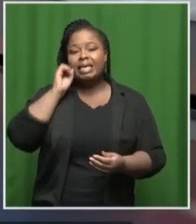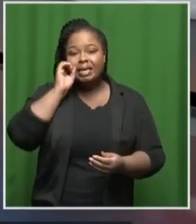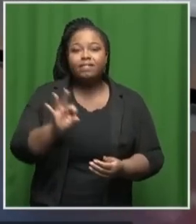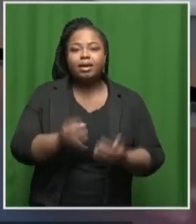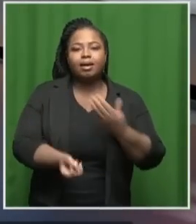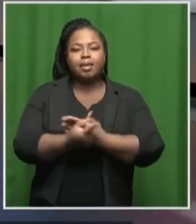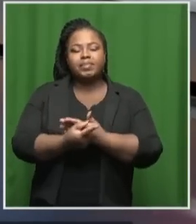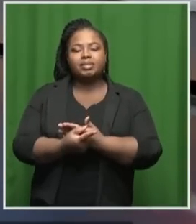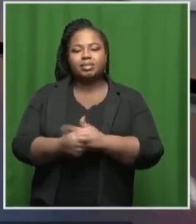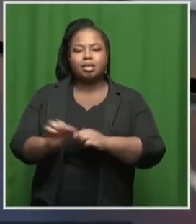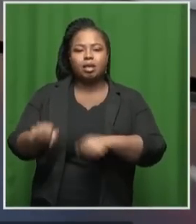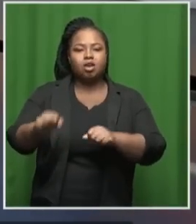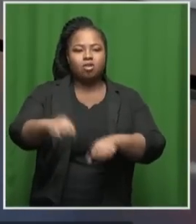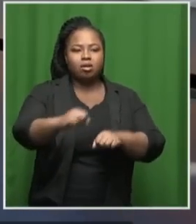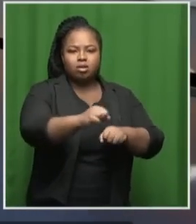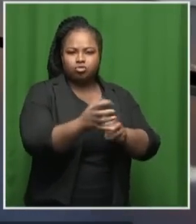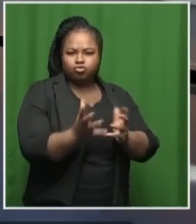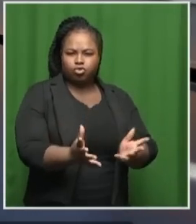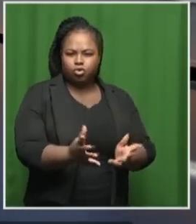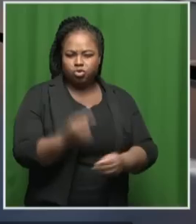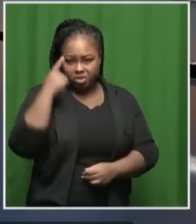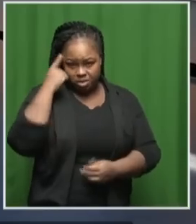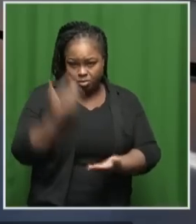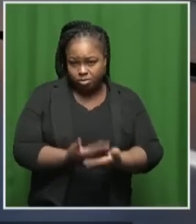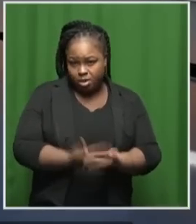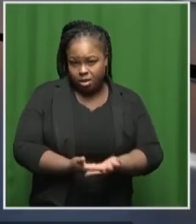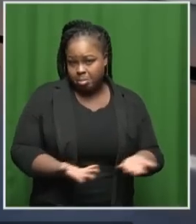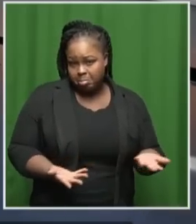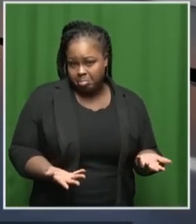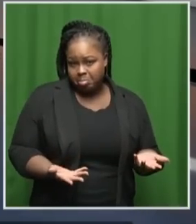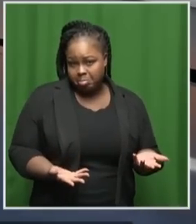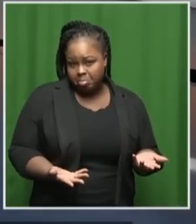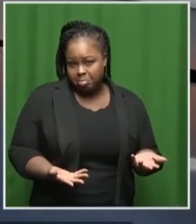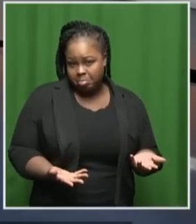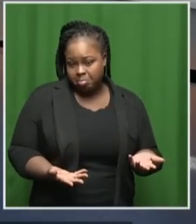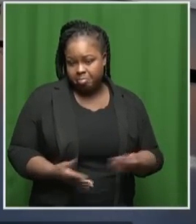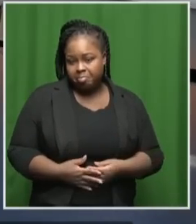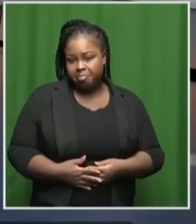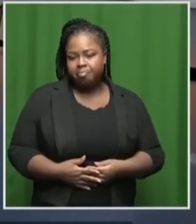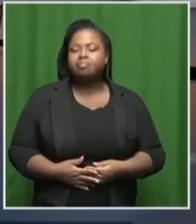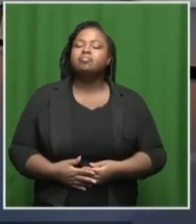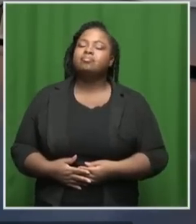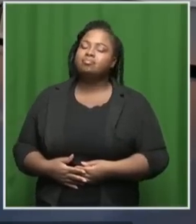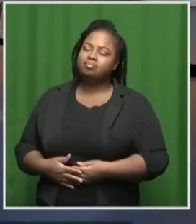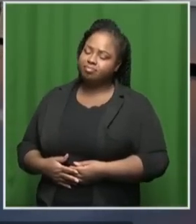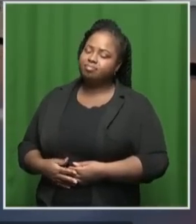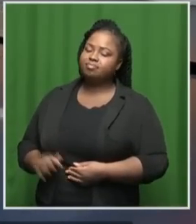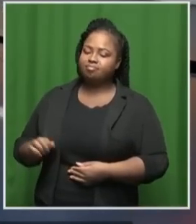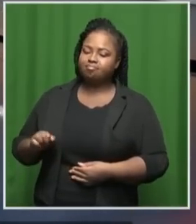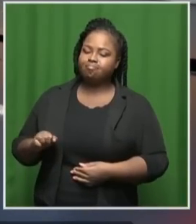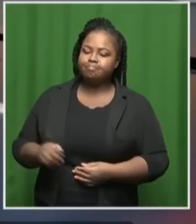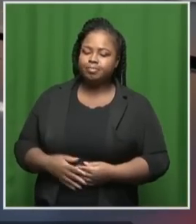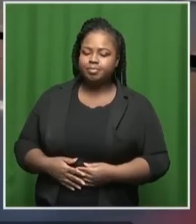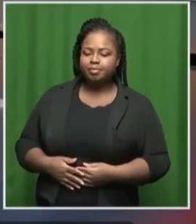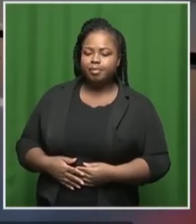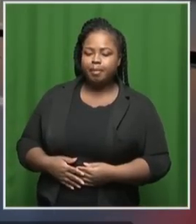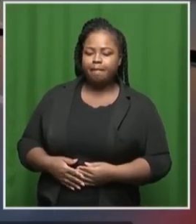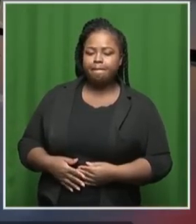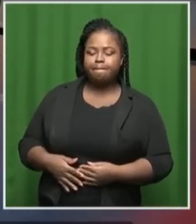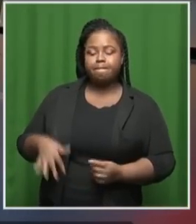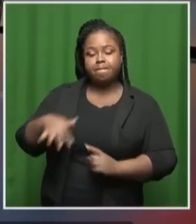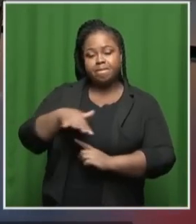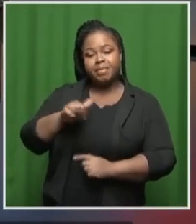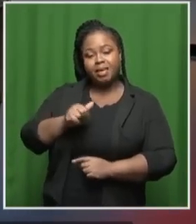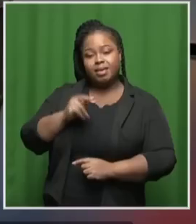where those deals are made. But how likely are these? I mean, looking at where we're at. Yeah. So the scenario of